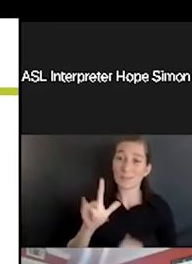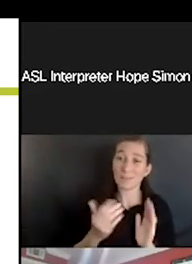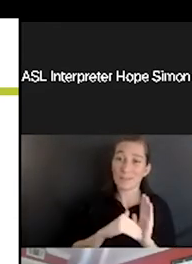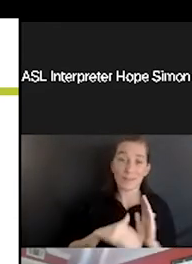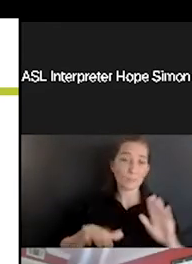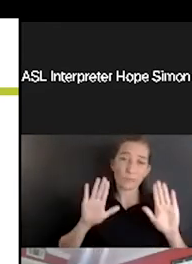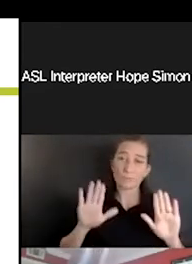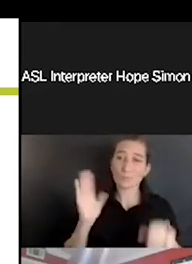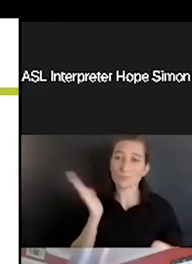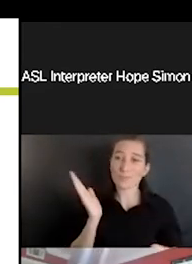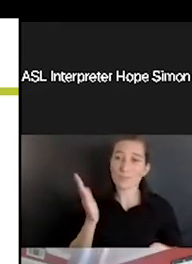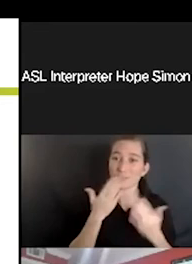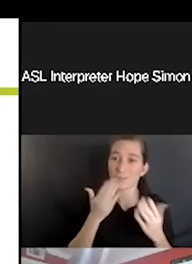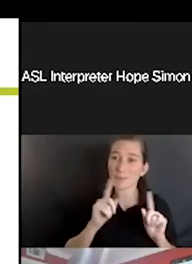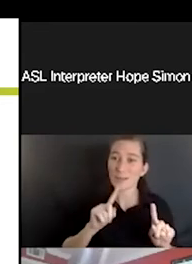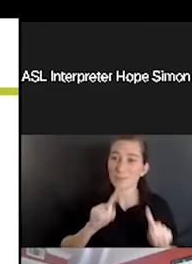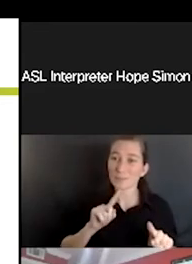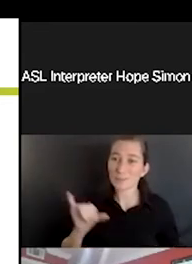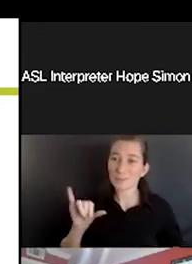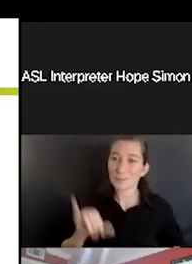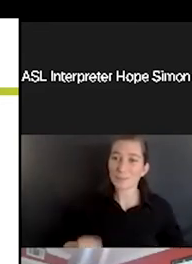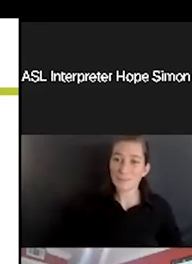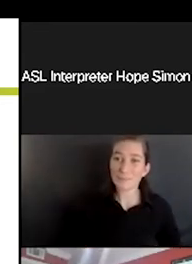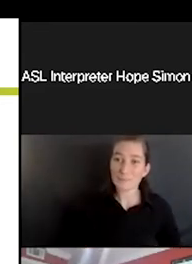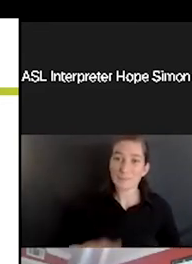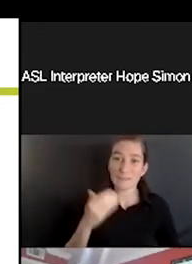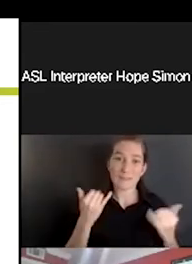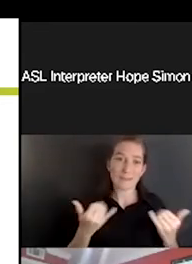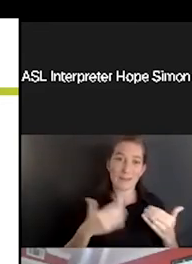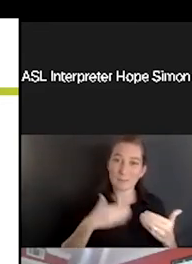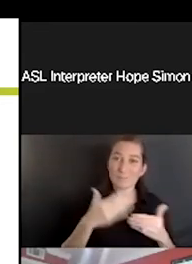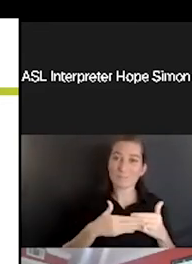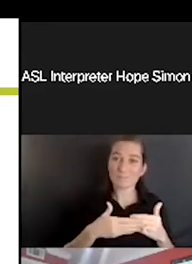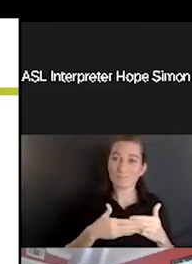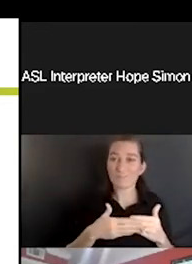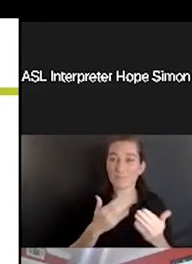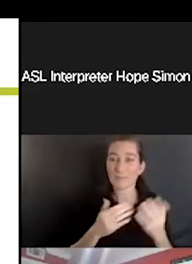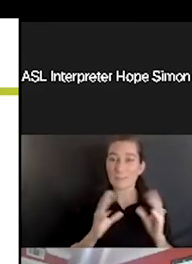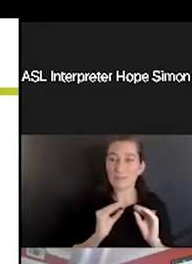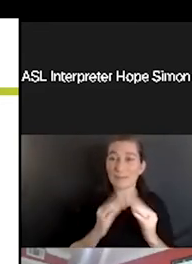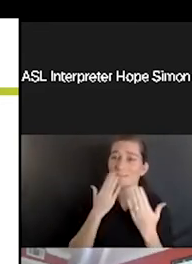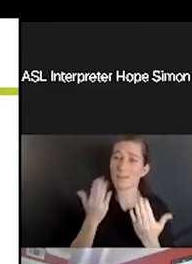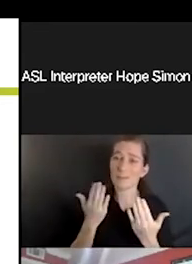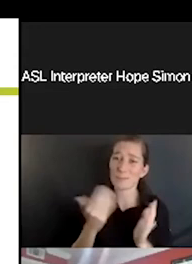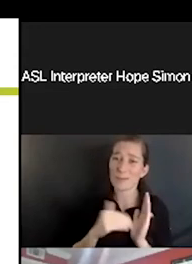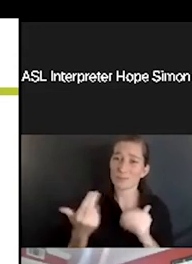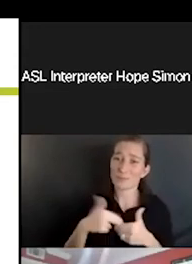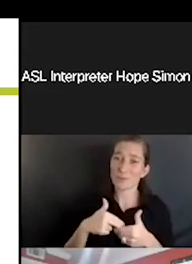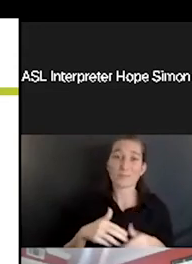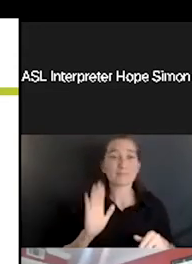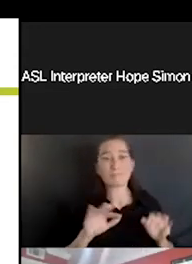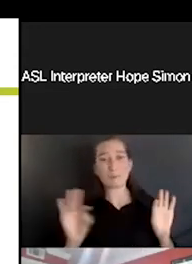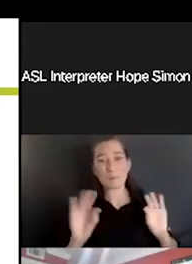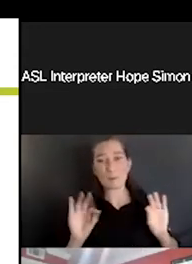for answering these questions. We'll go ahead and move to the next part of our meeting. Thanks for joining us. No problem. And Mark, I'm going to sign off,